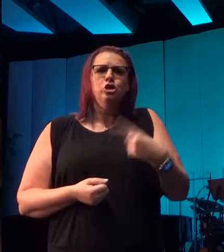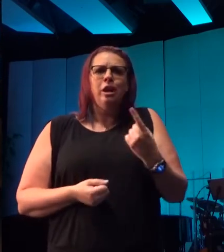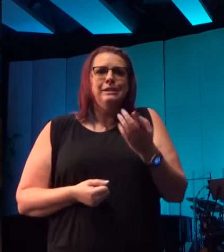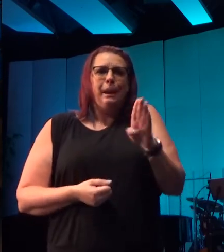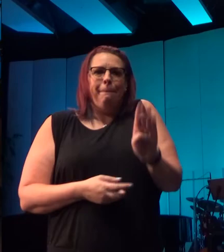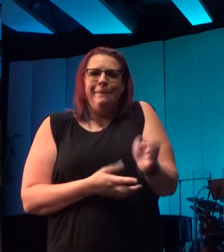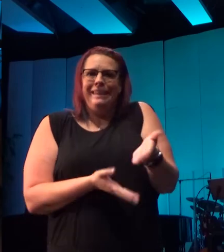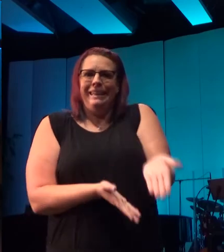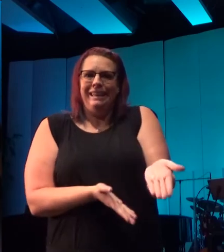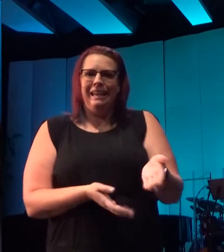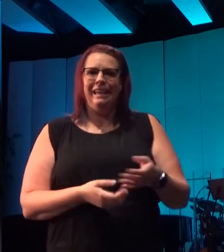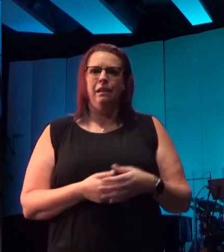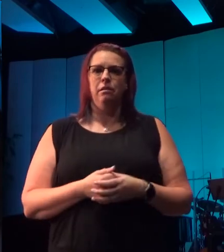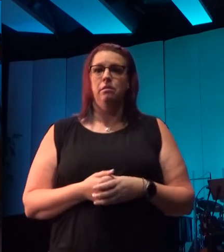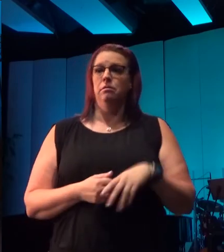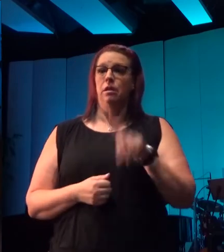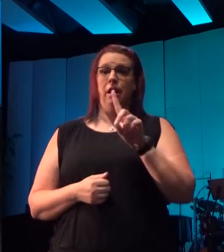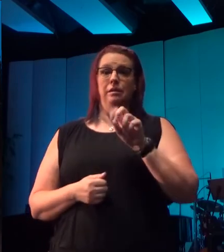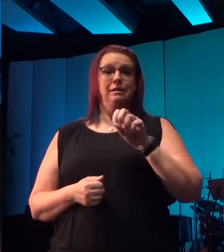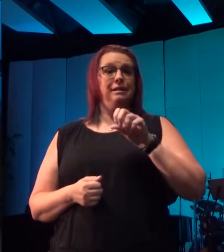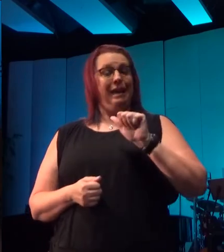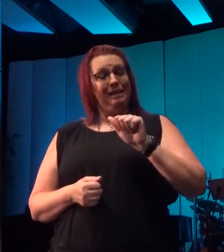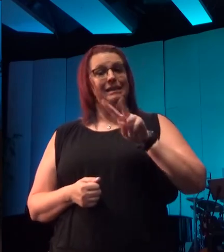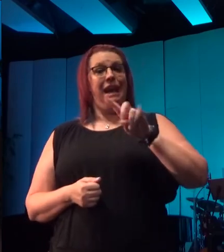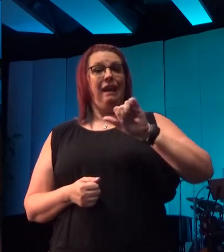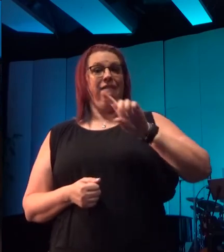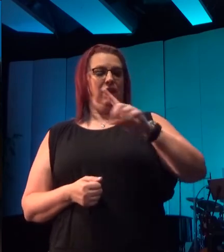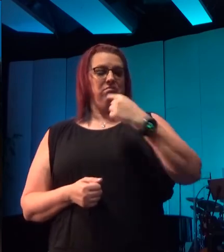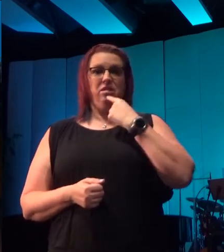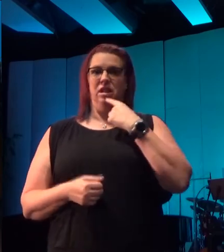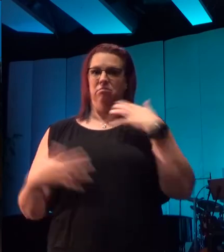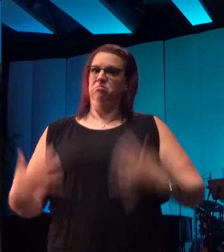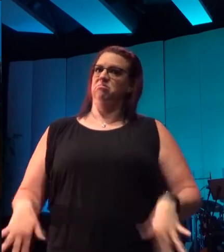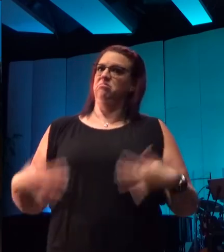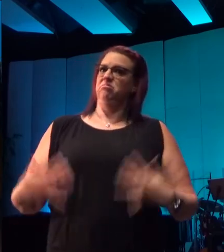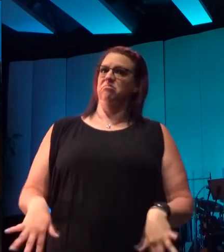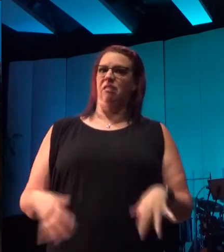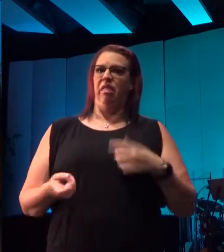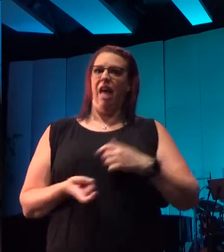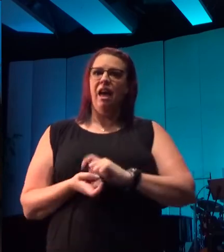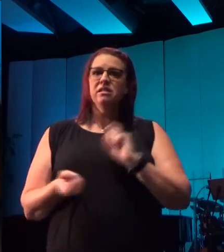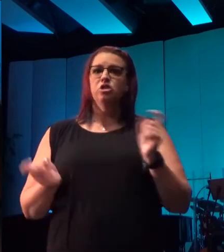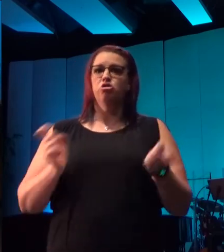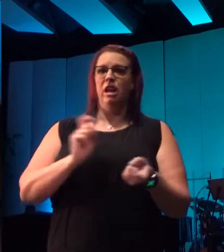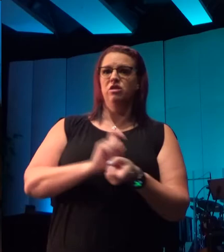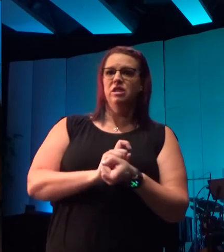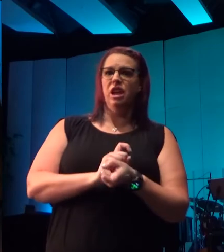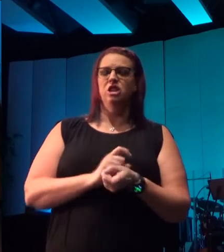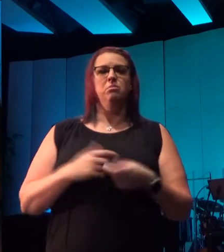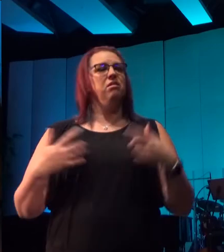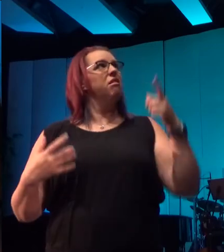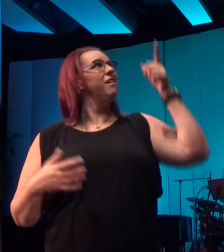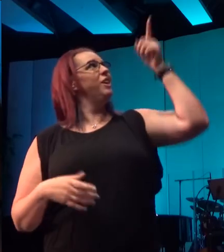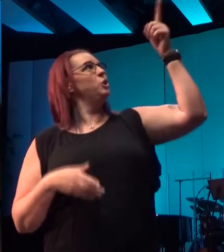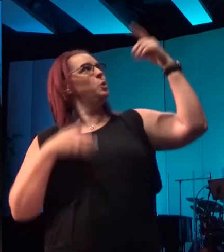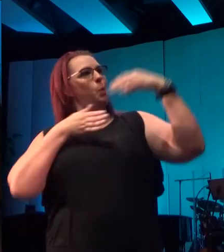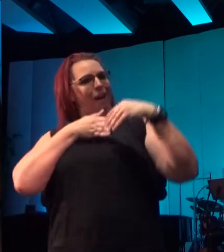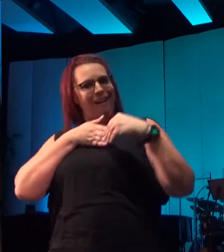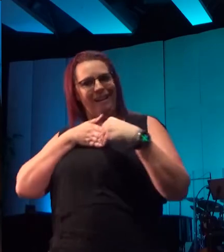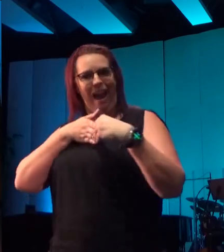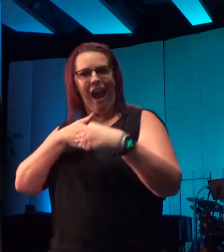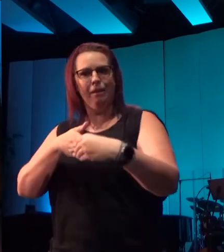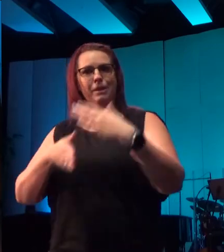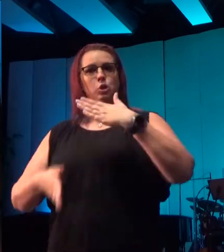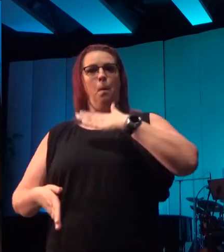said, oh, that's what happens. This transformation that I've undergone here has guided me to my source of nourishment, so